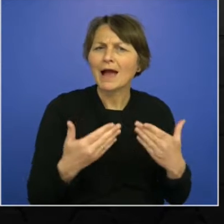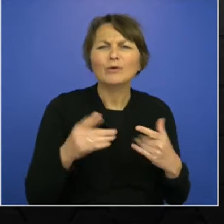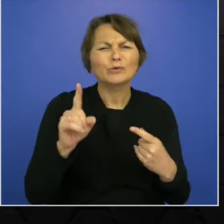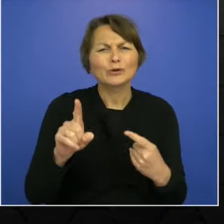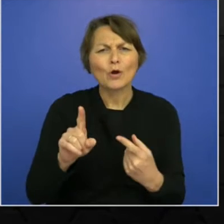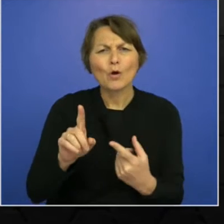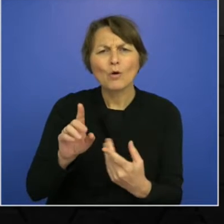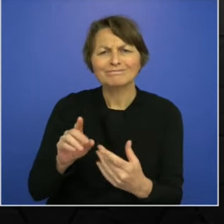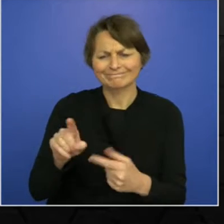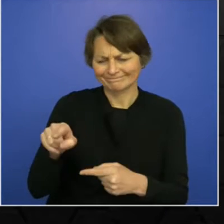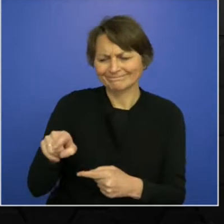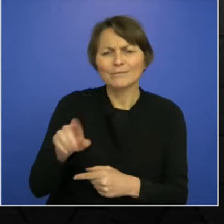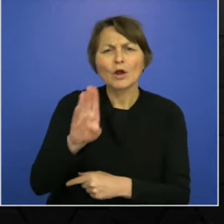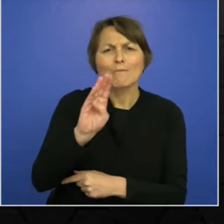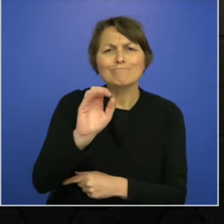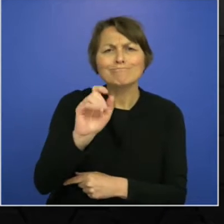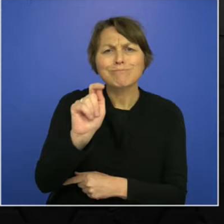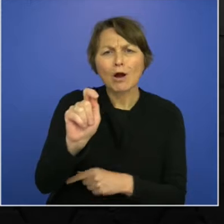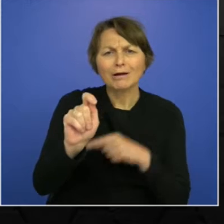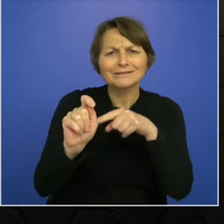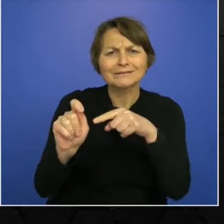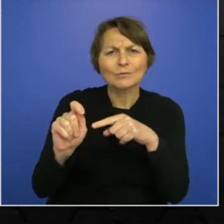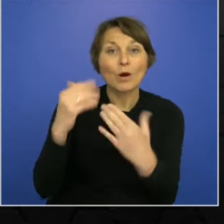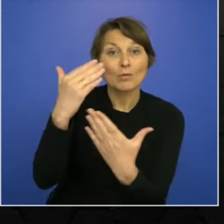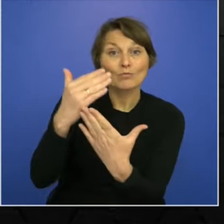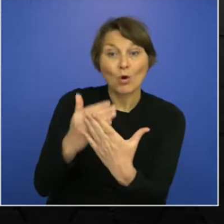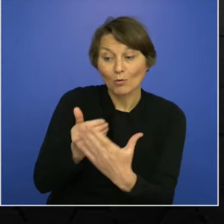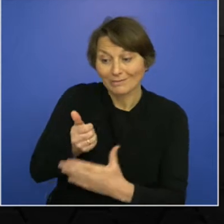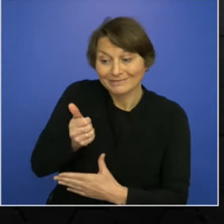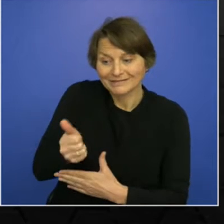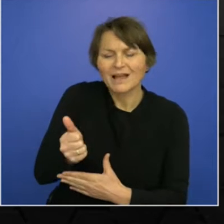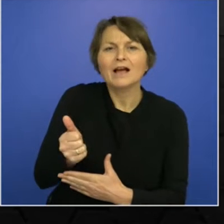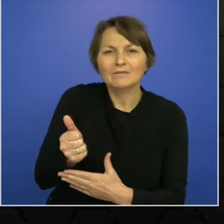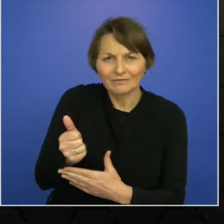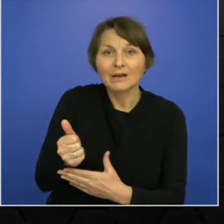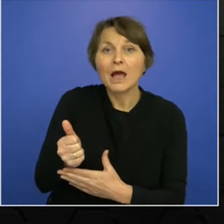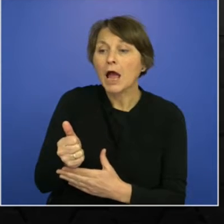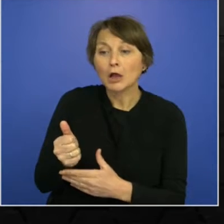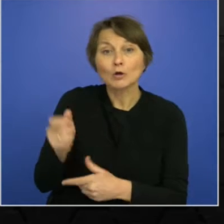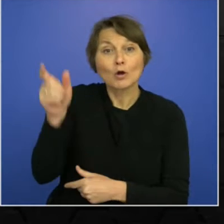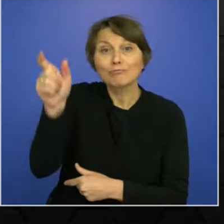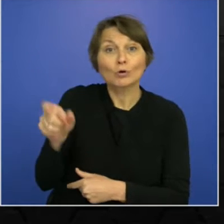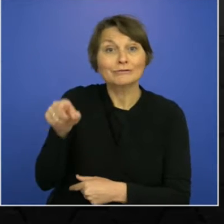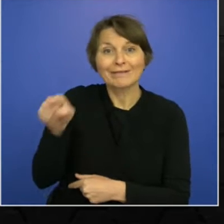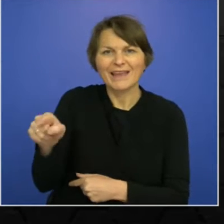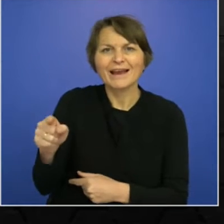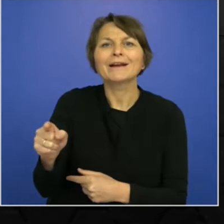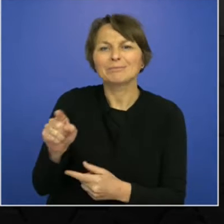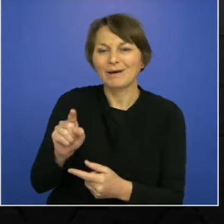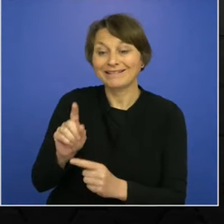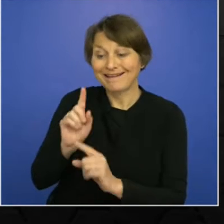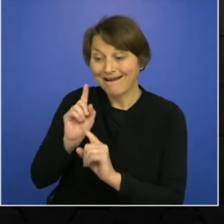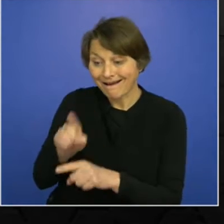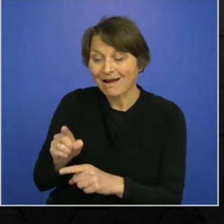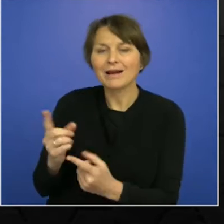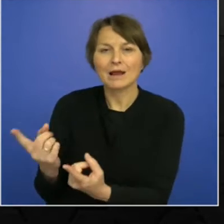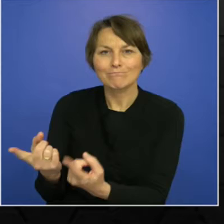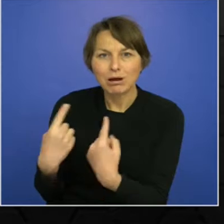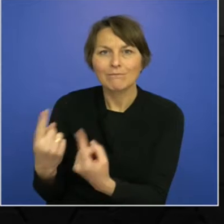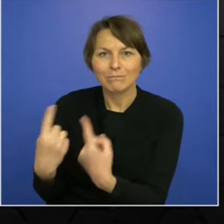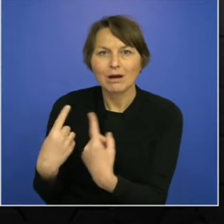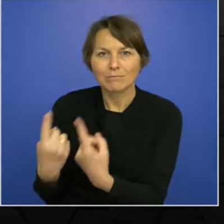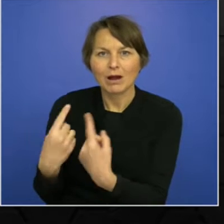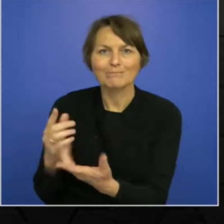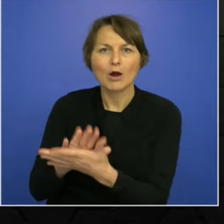programmed to perform some specific repetitive tasks without needing any human input or any supervision in order